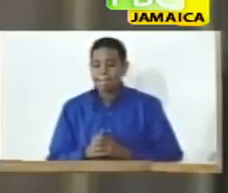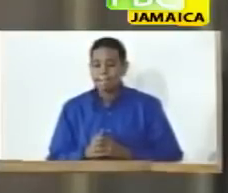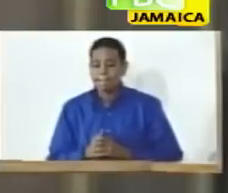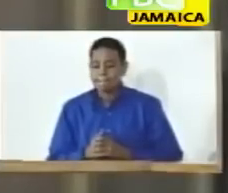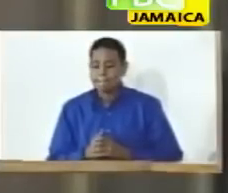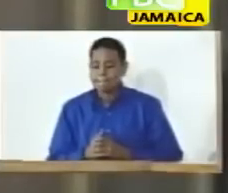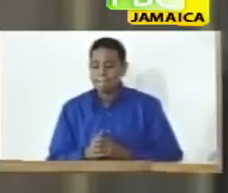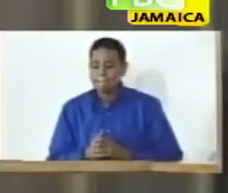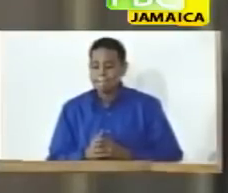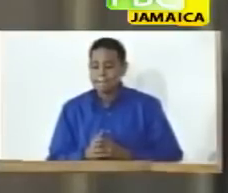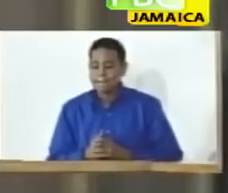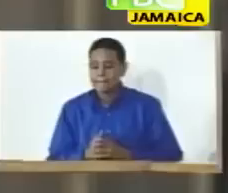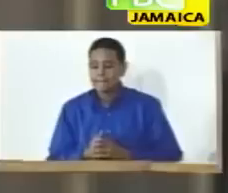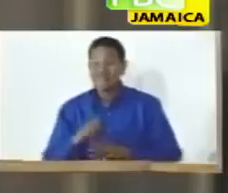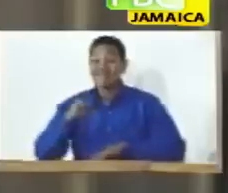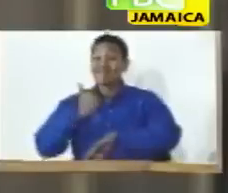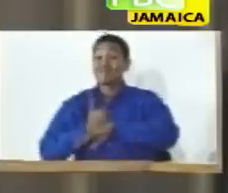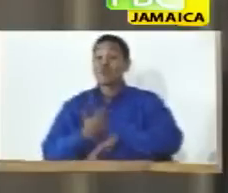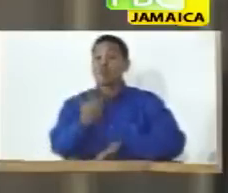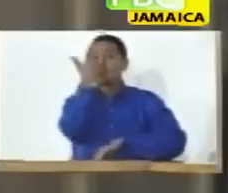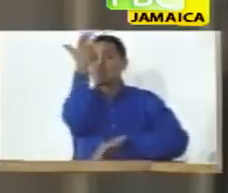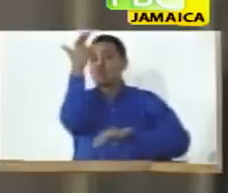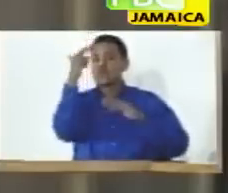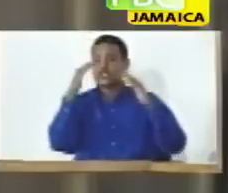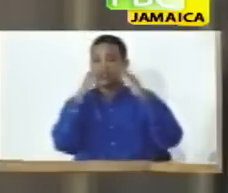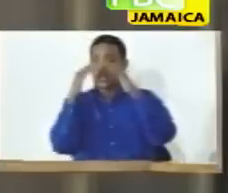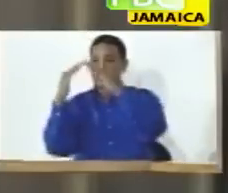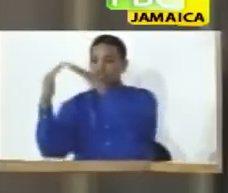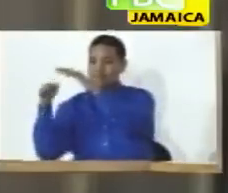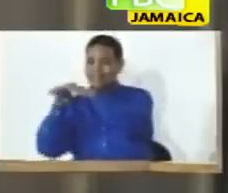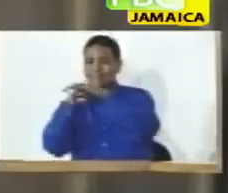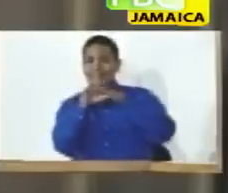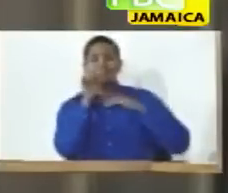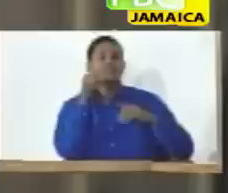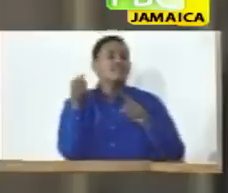and the activation of 3 shelters.